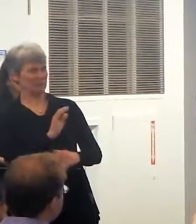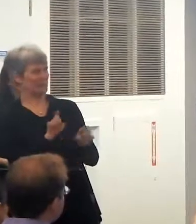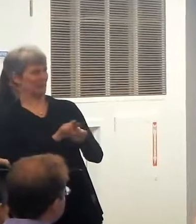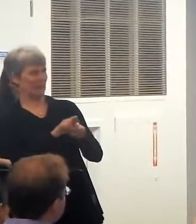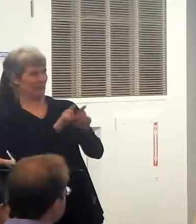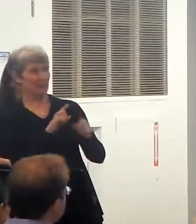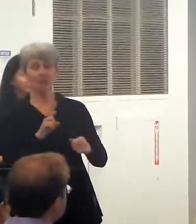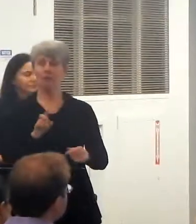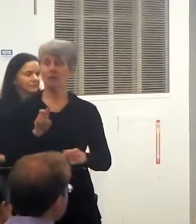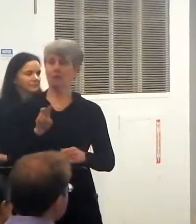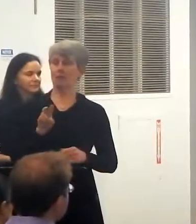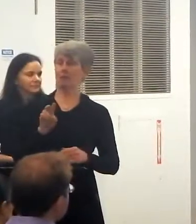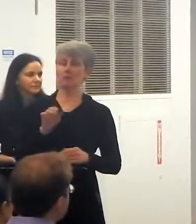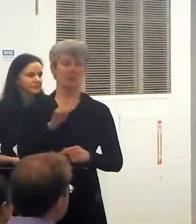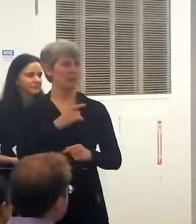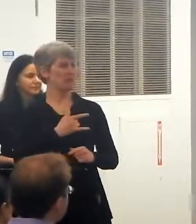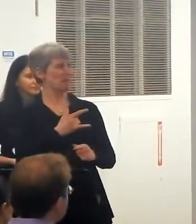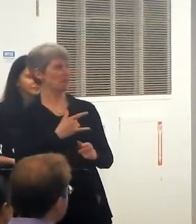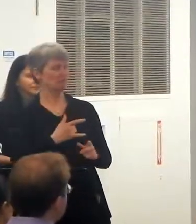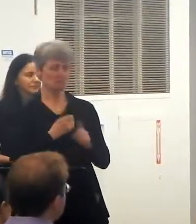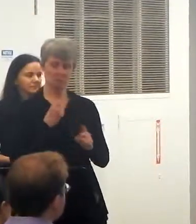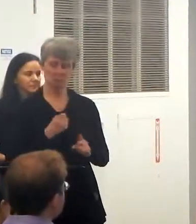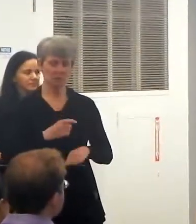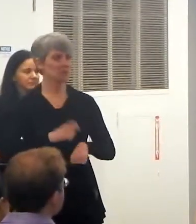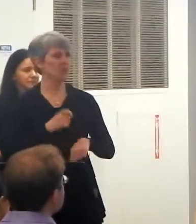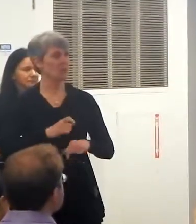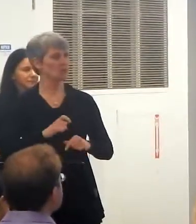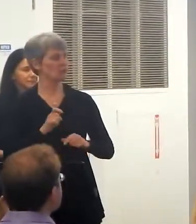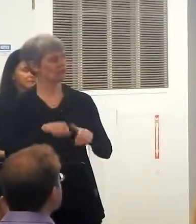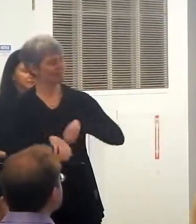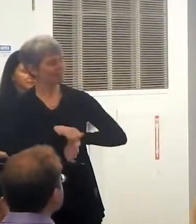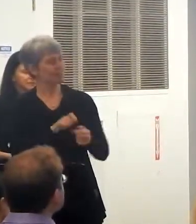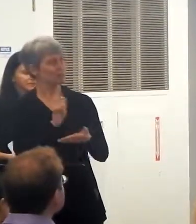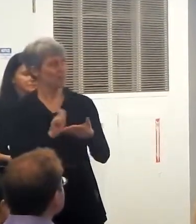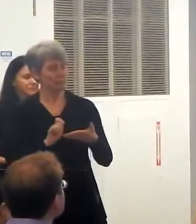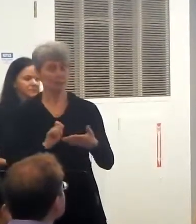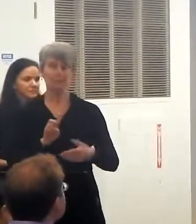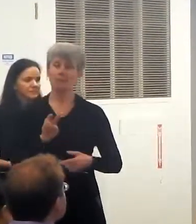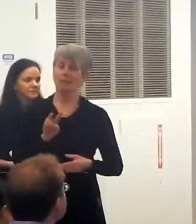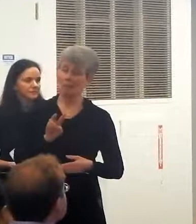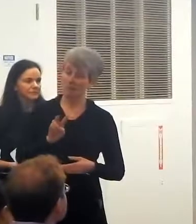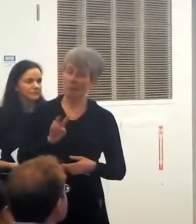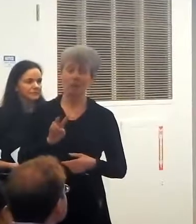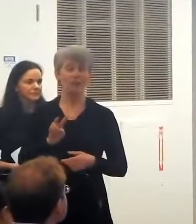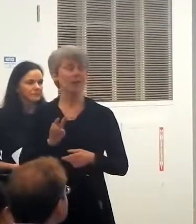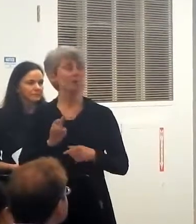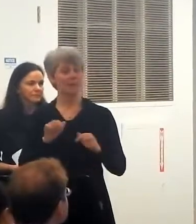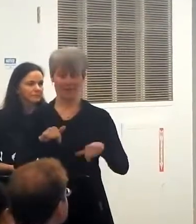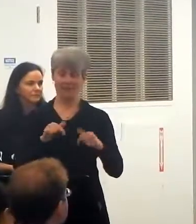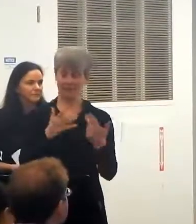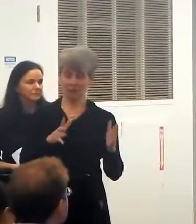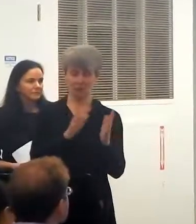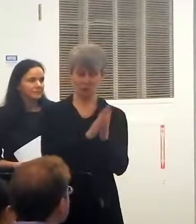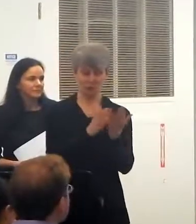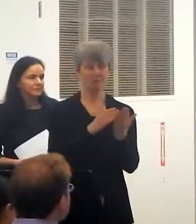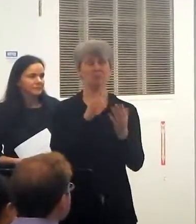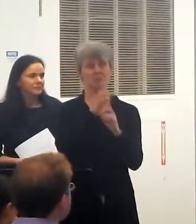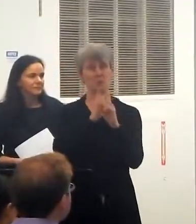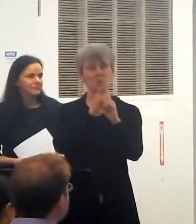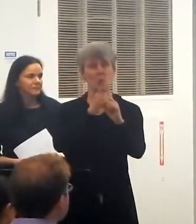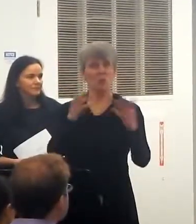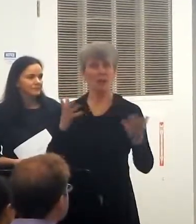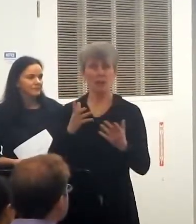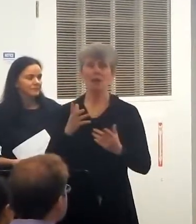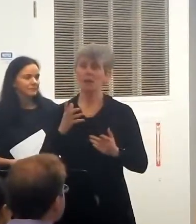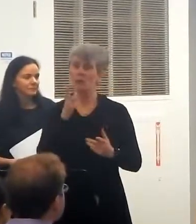now felt compelled to write them. When I think about my hopes and dreams for this book, it's just that,